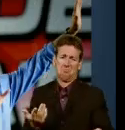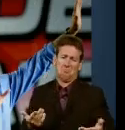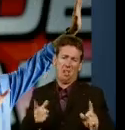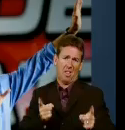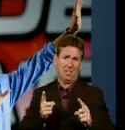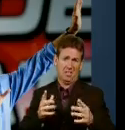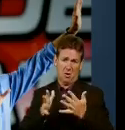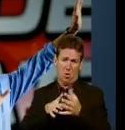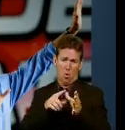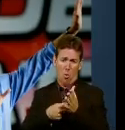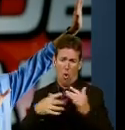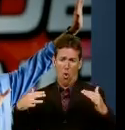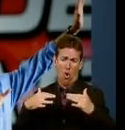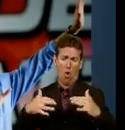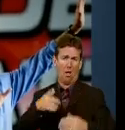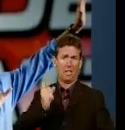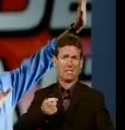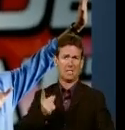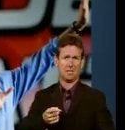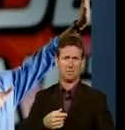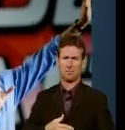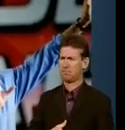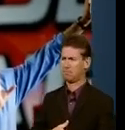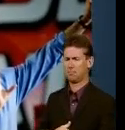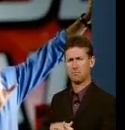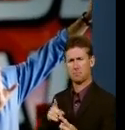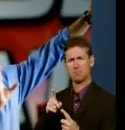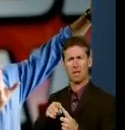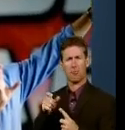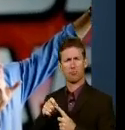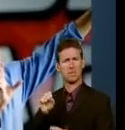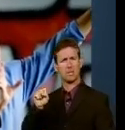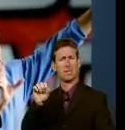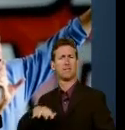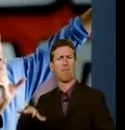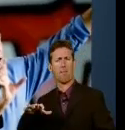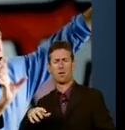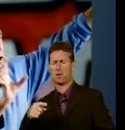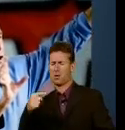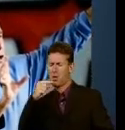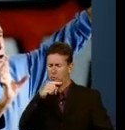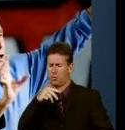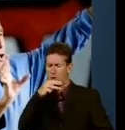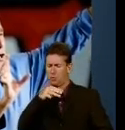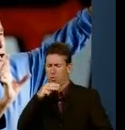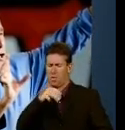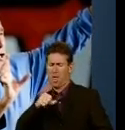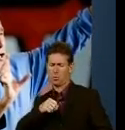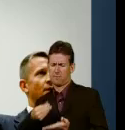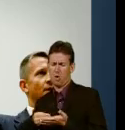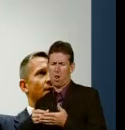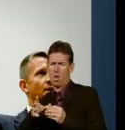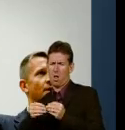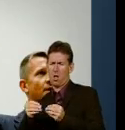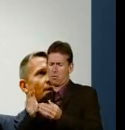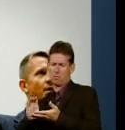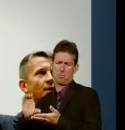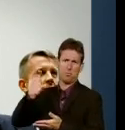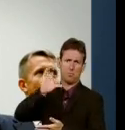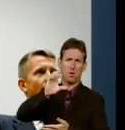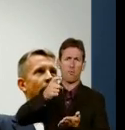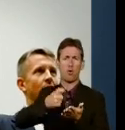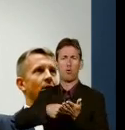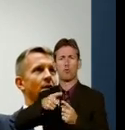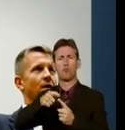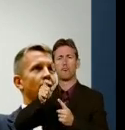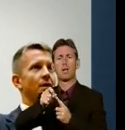war. Eric Prince's family has given hundreds of thousands of dollars to Republican causes. Mr. Prince was an intern